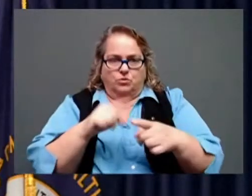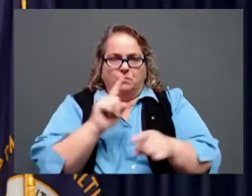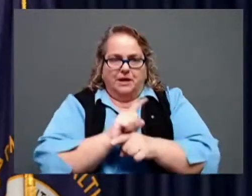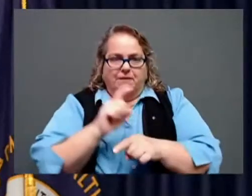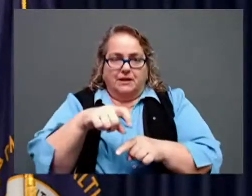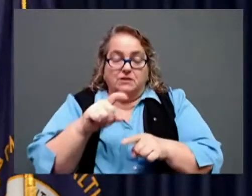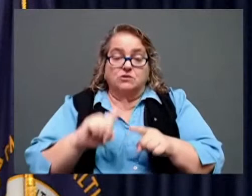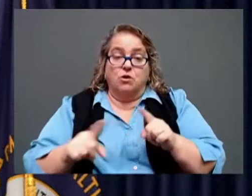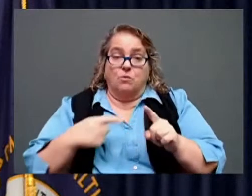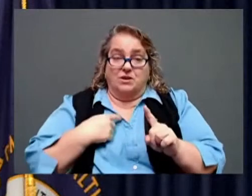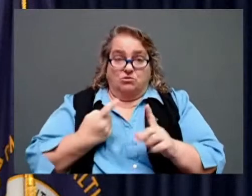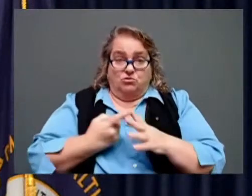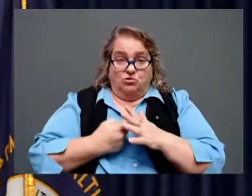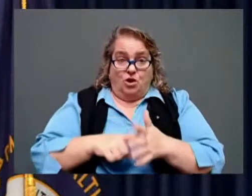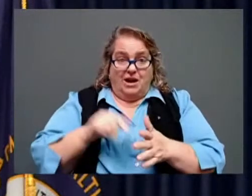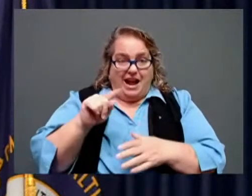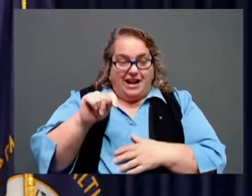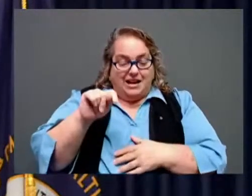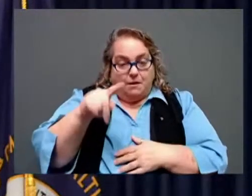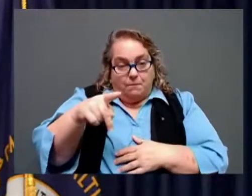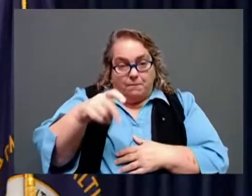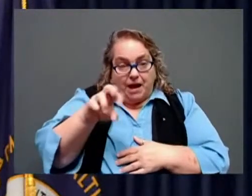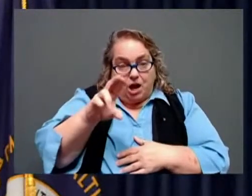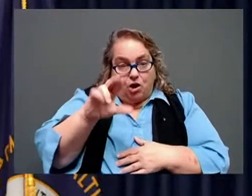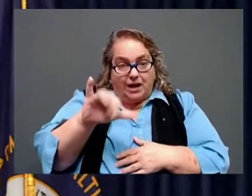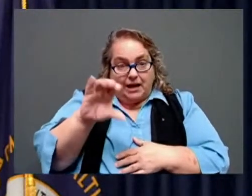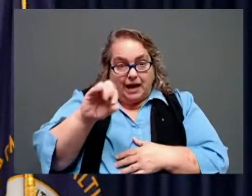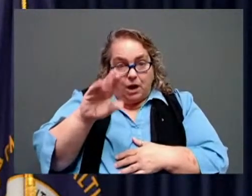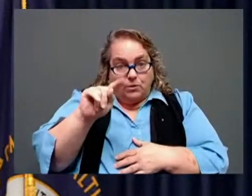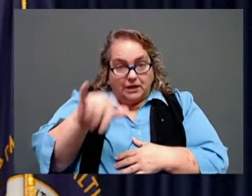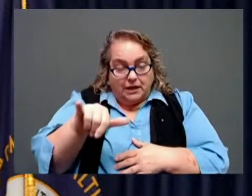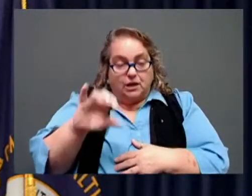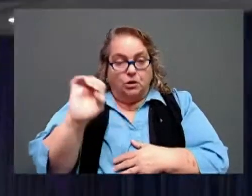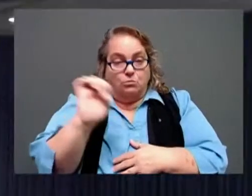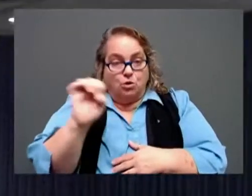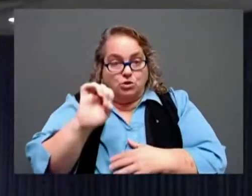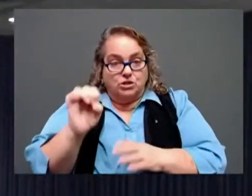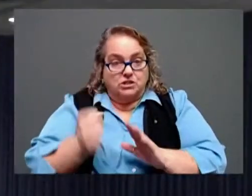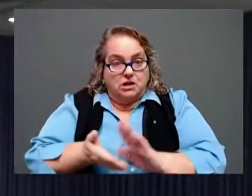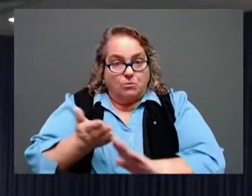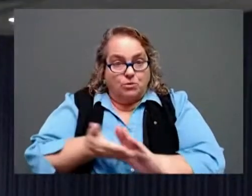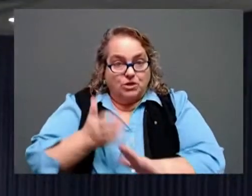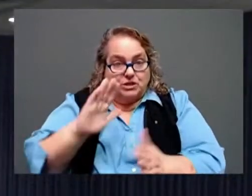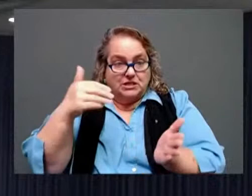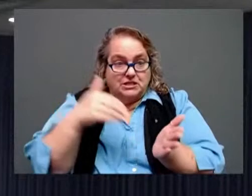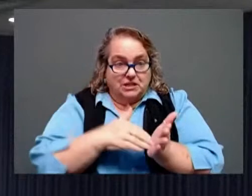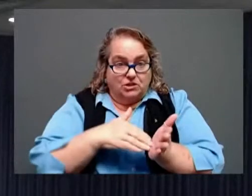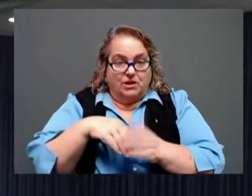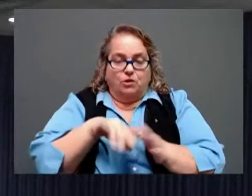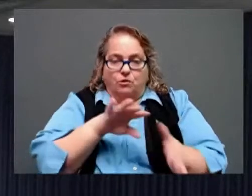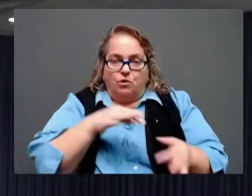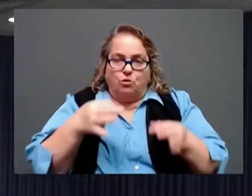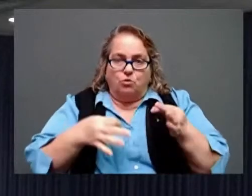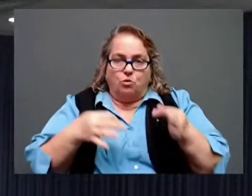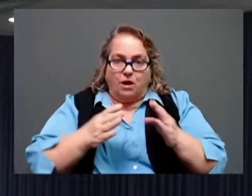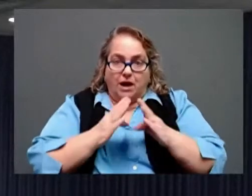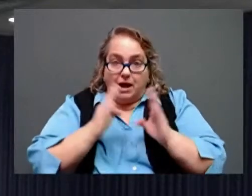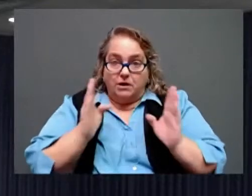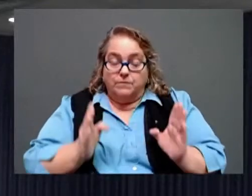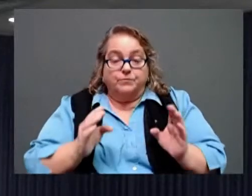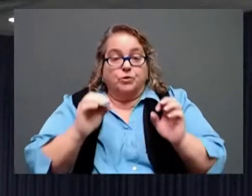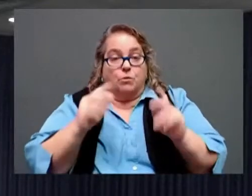at the Perry County Emergency Operations Center in their courthouse. An opportunity to meet